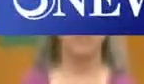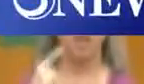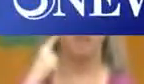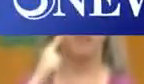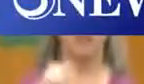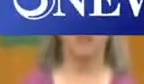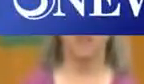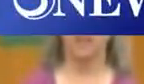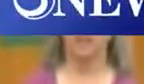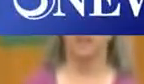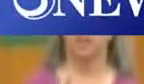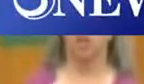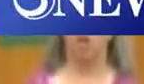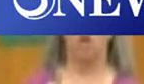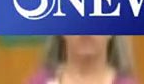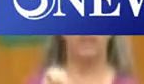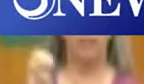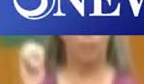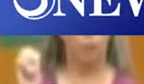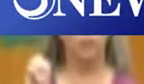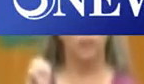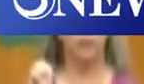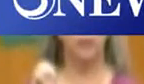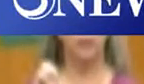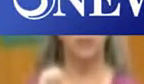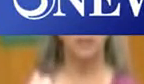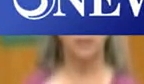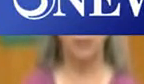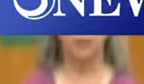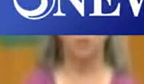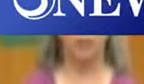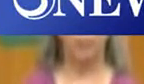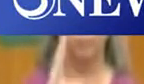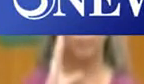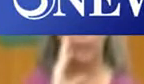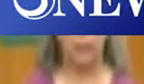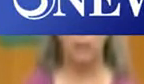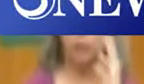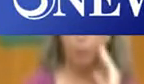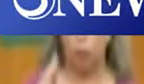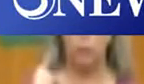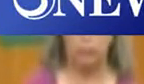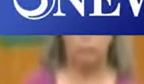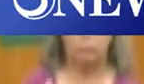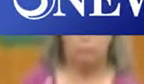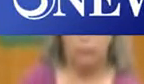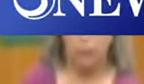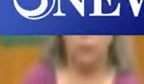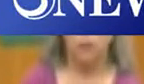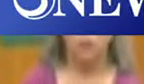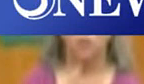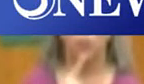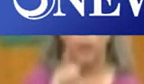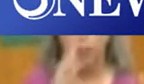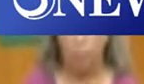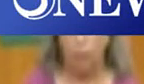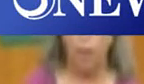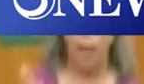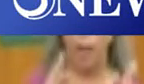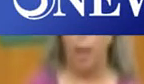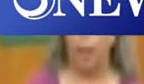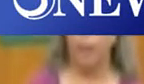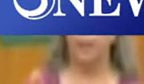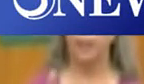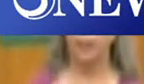emergency that we have, you know, been experiencing really planning, preparing